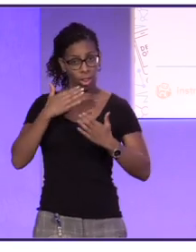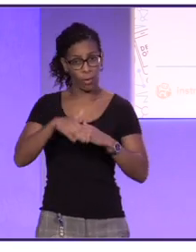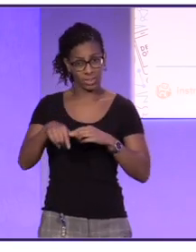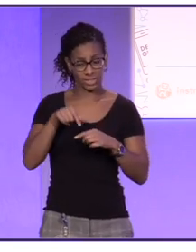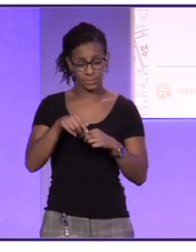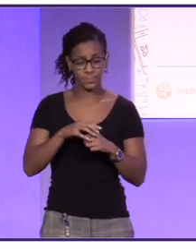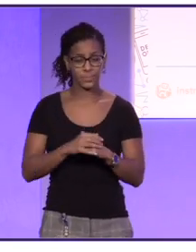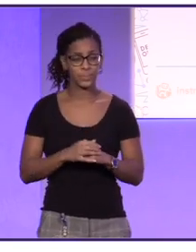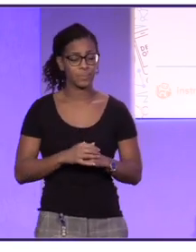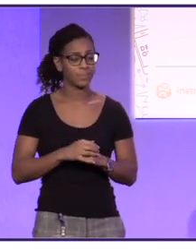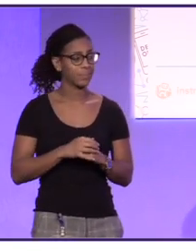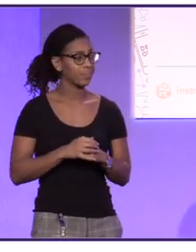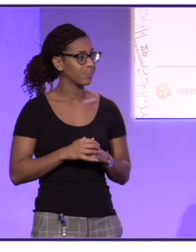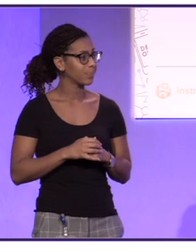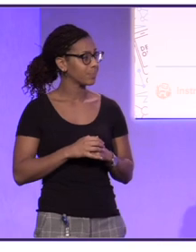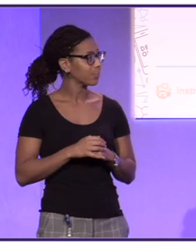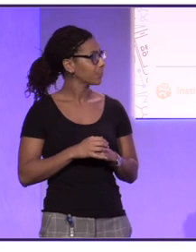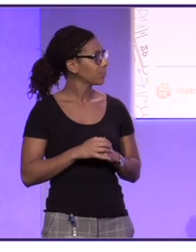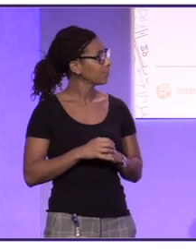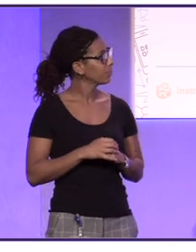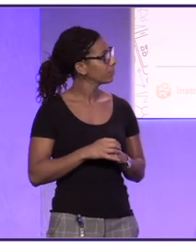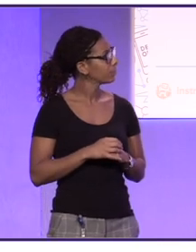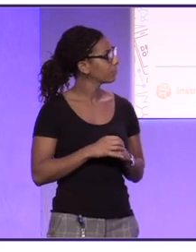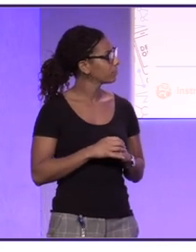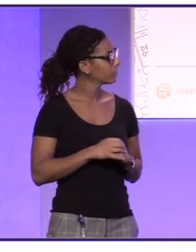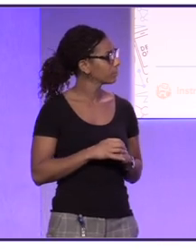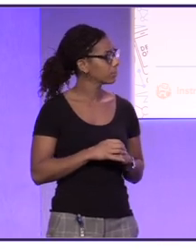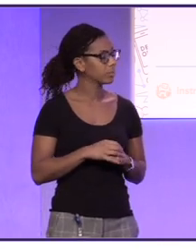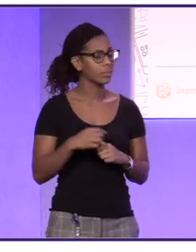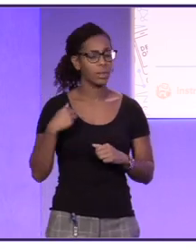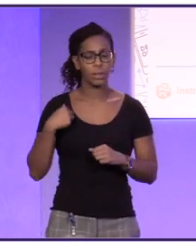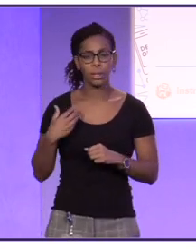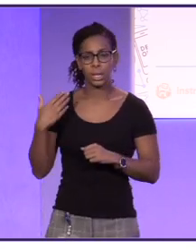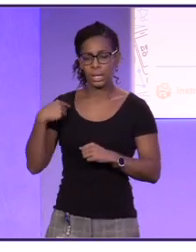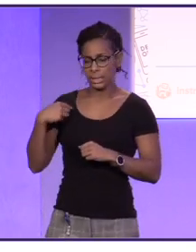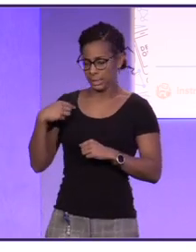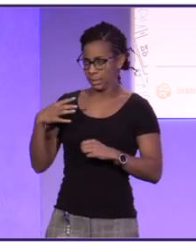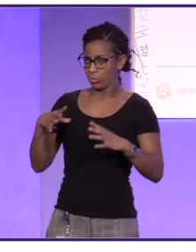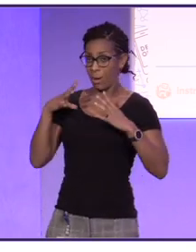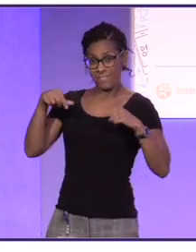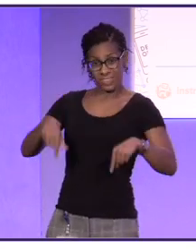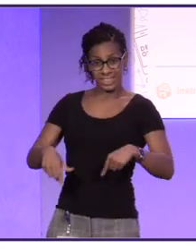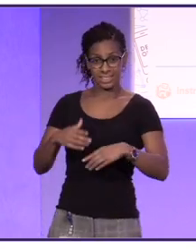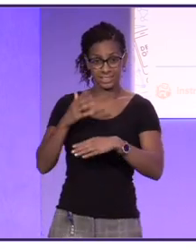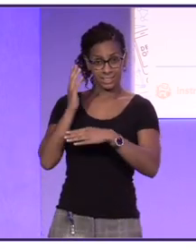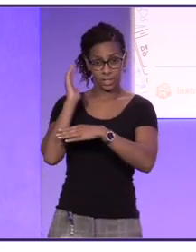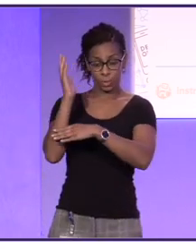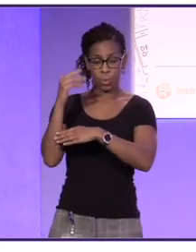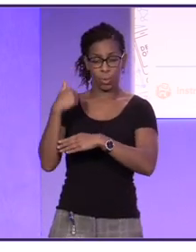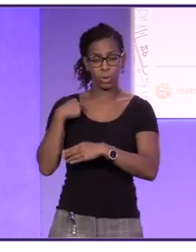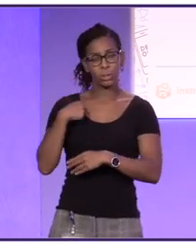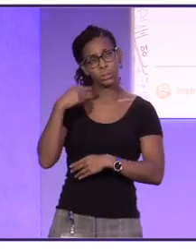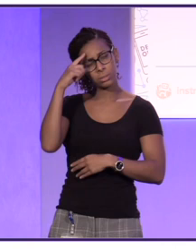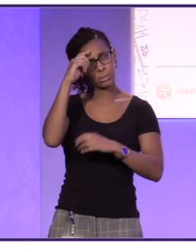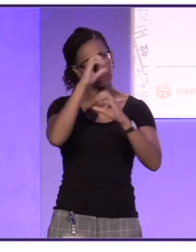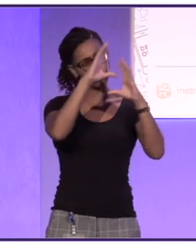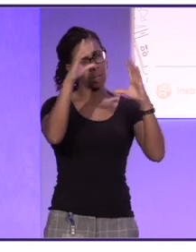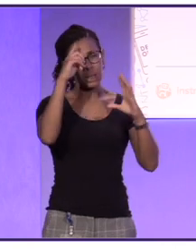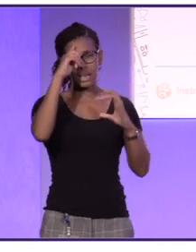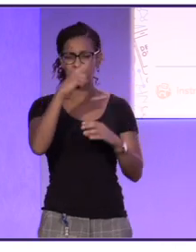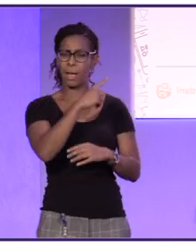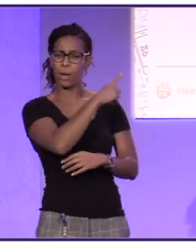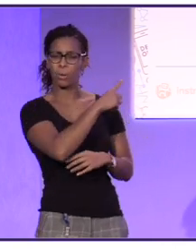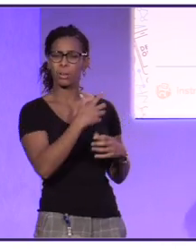When I first came up with the idea of this talk, this was about, engineers' mindset was about halfway through the